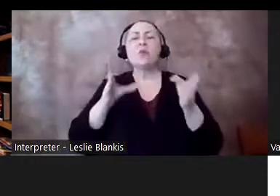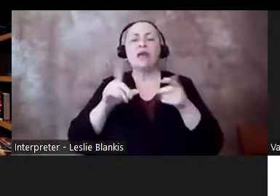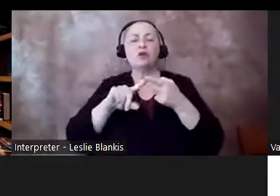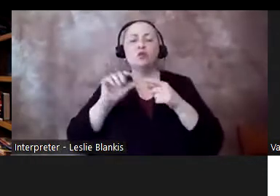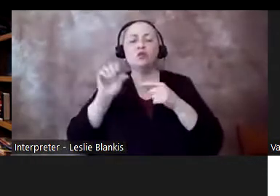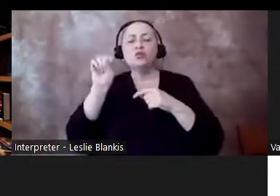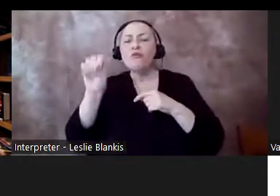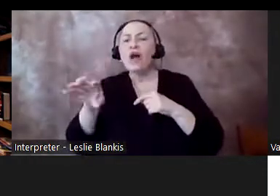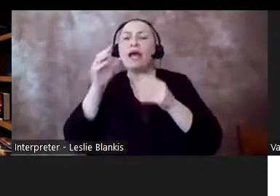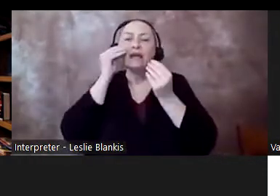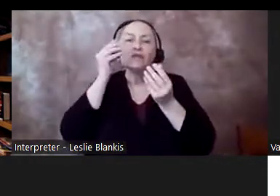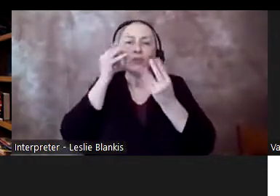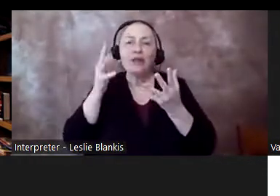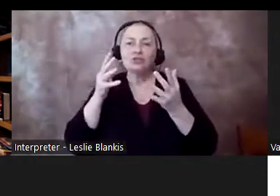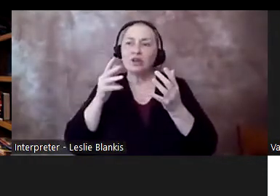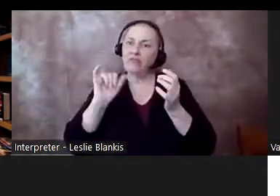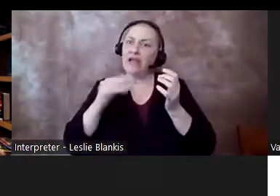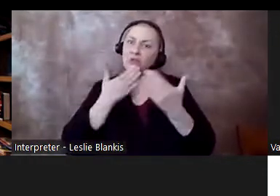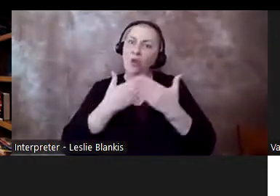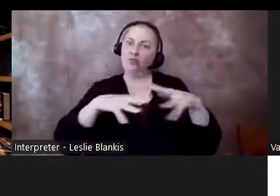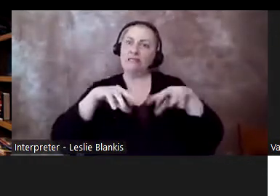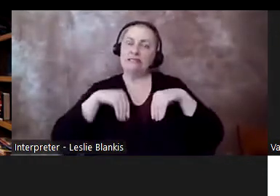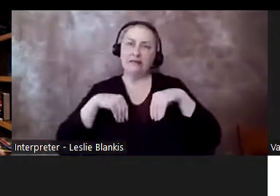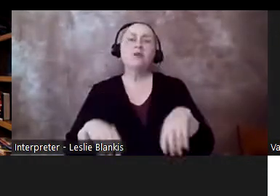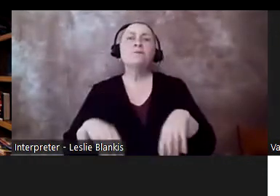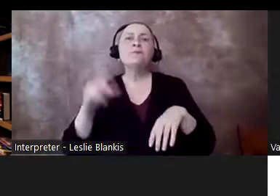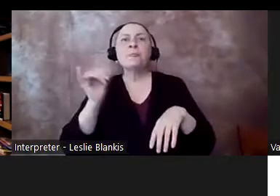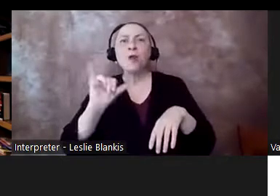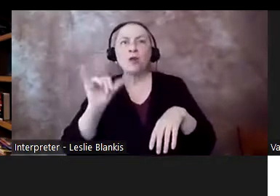in a way that is well received. We were able also